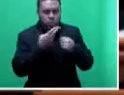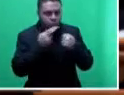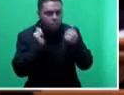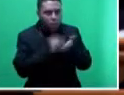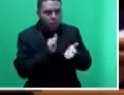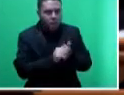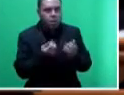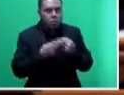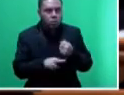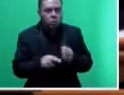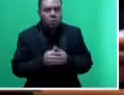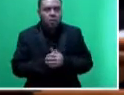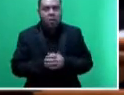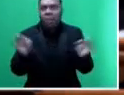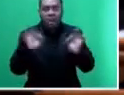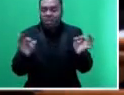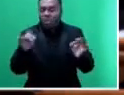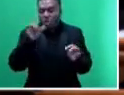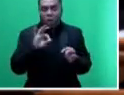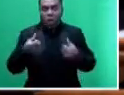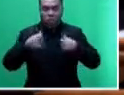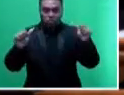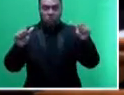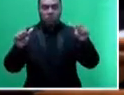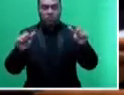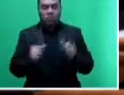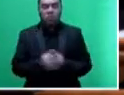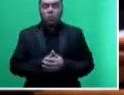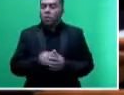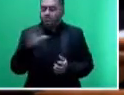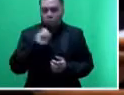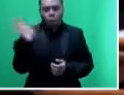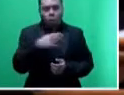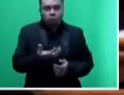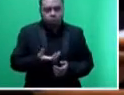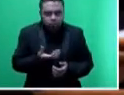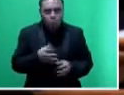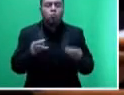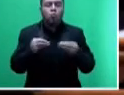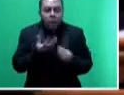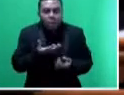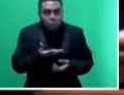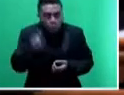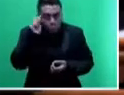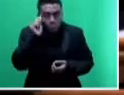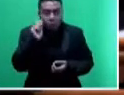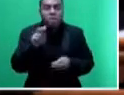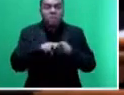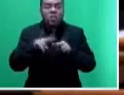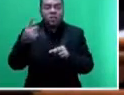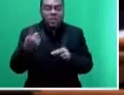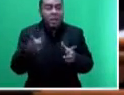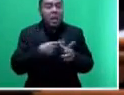true Fijian spirit, there's nothing we cannot achieve. Take comfort in knowing that the team of PM and AG and the Fiji First is